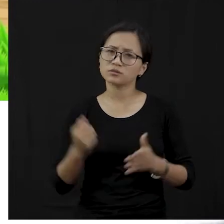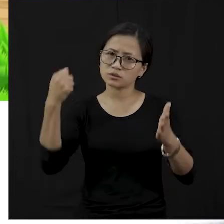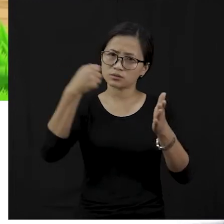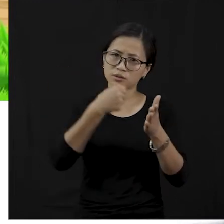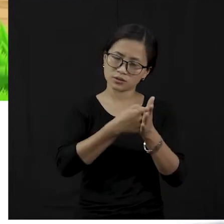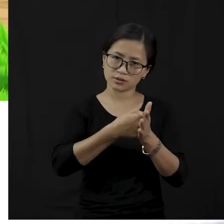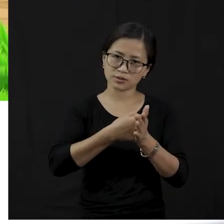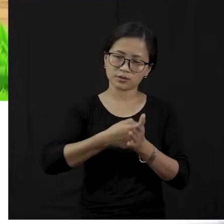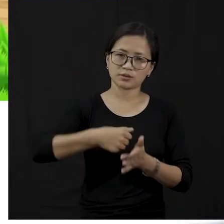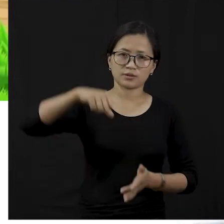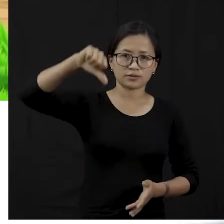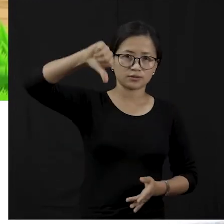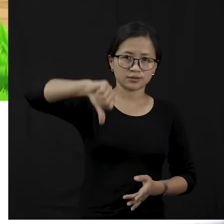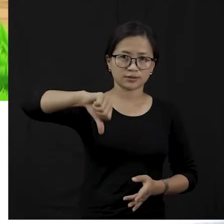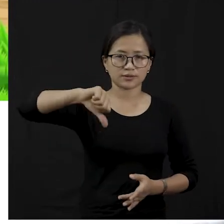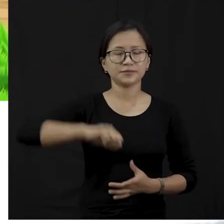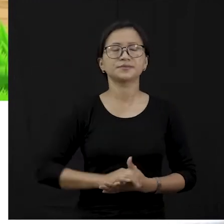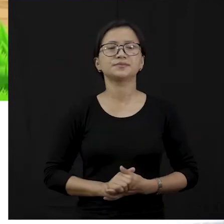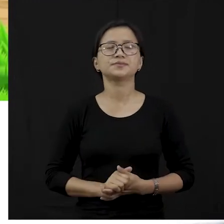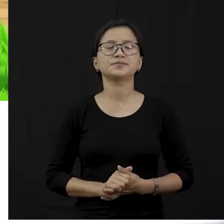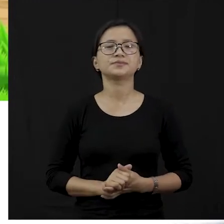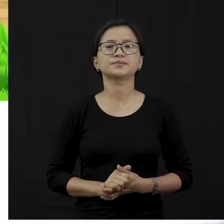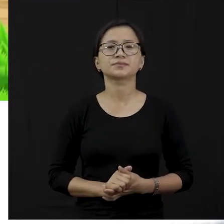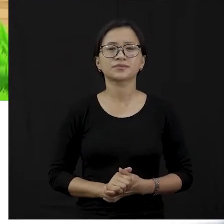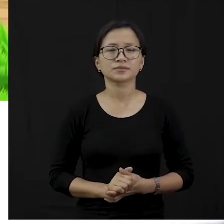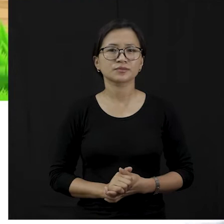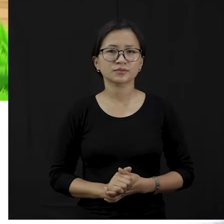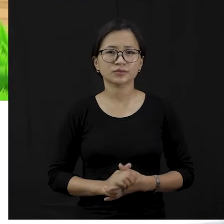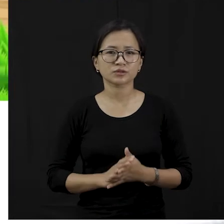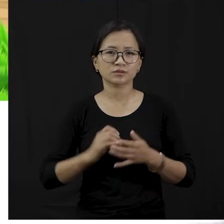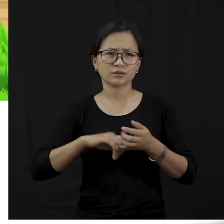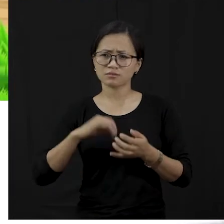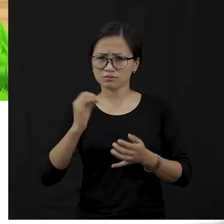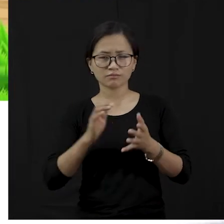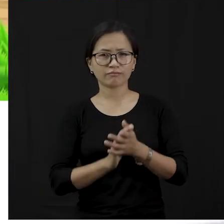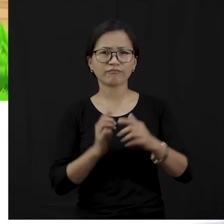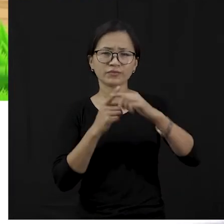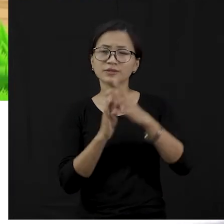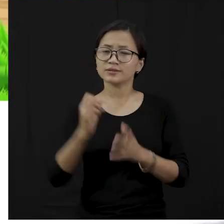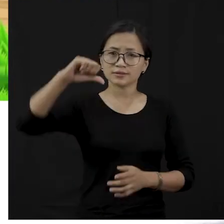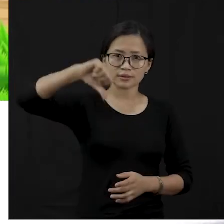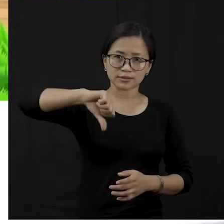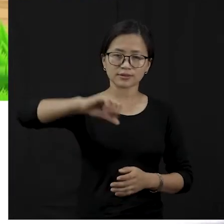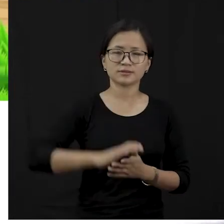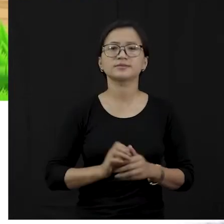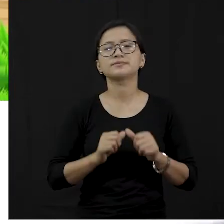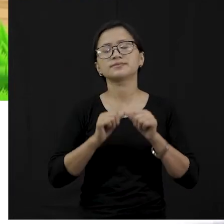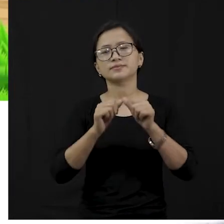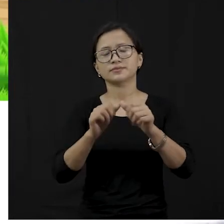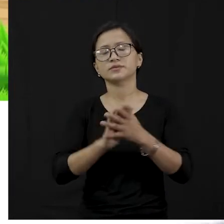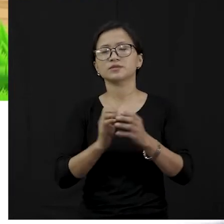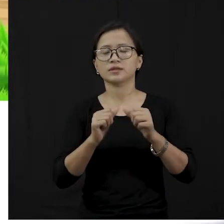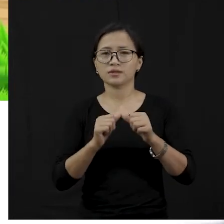at 9. Yes, so the sum is 9. 9 is the